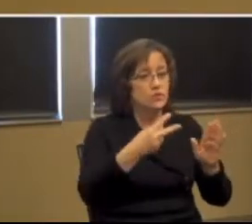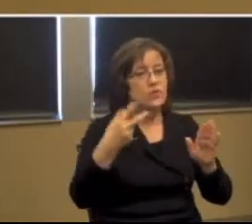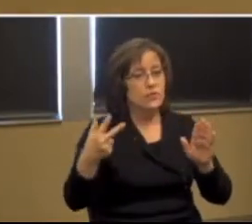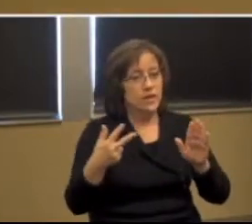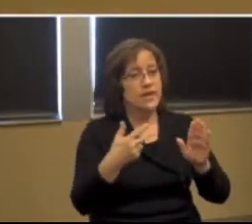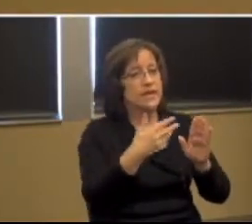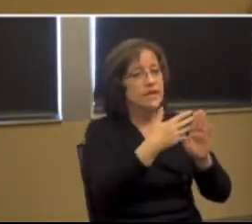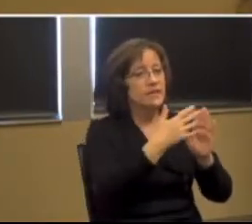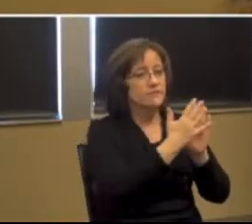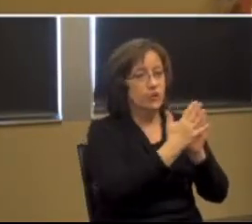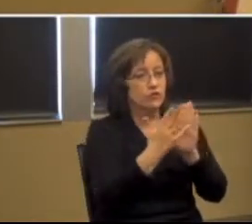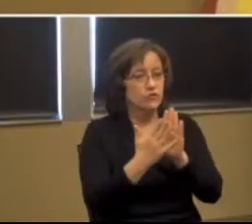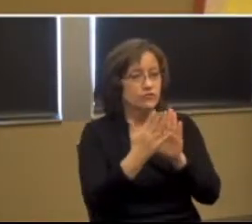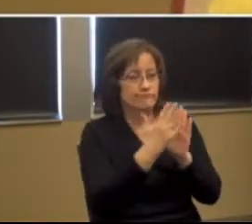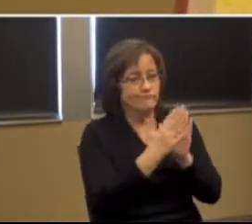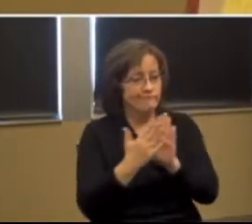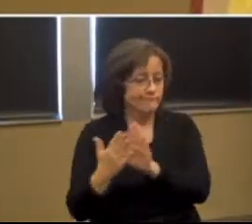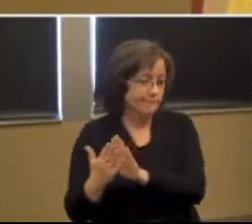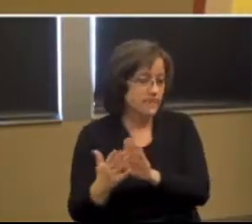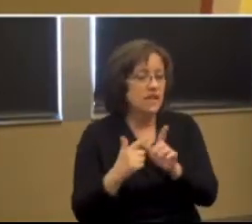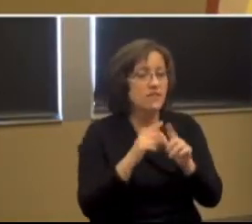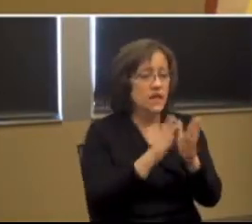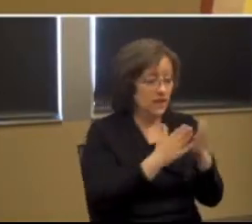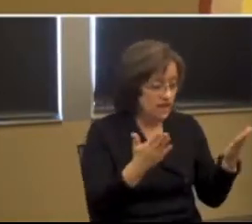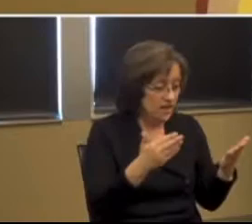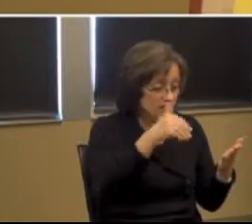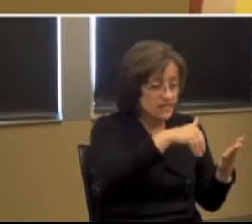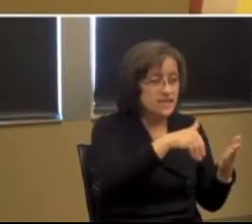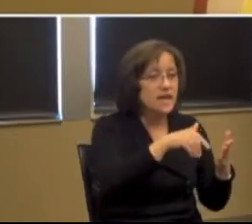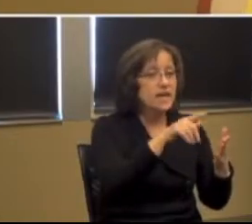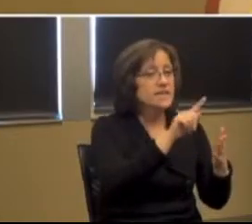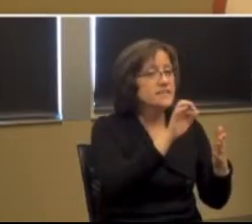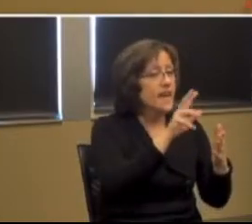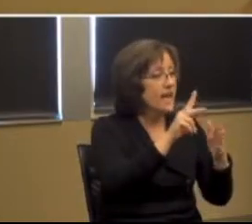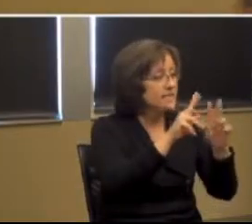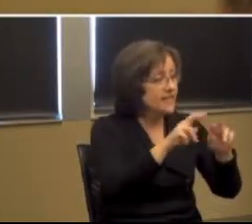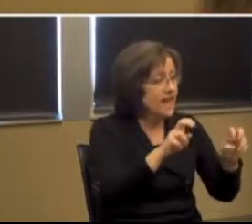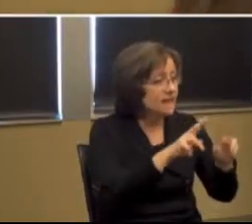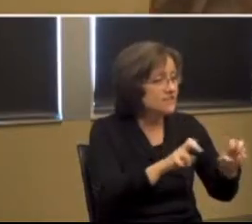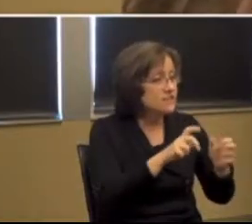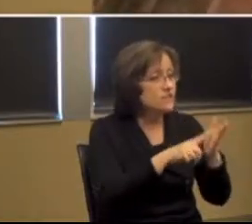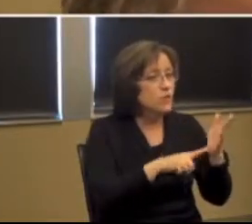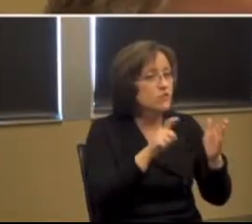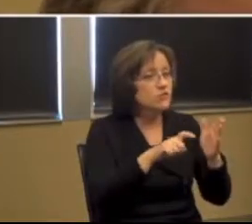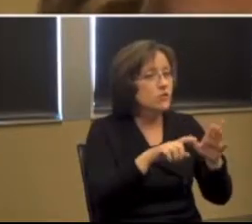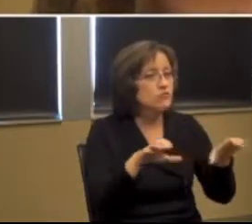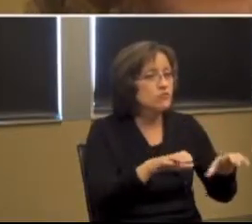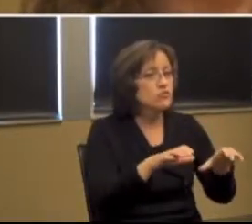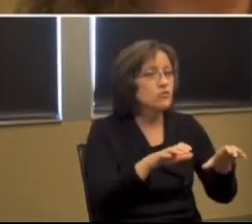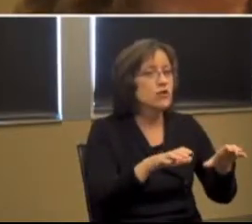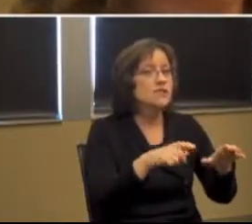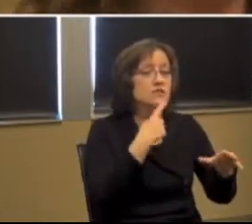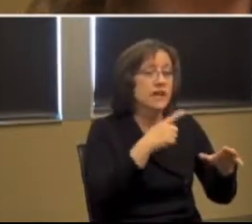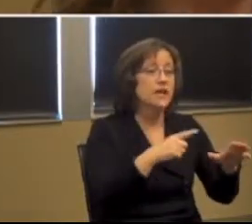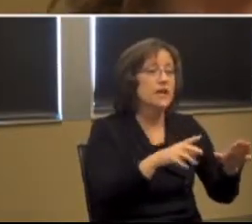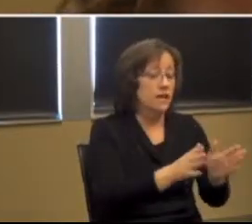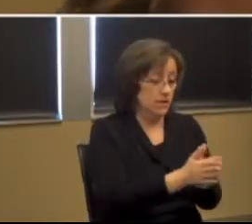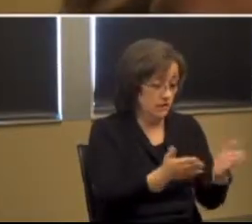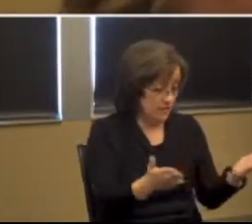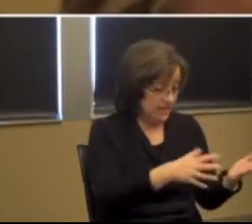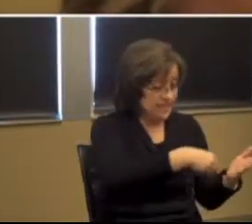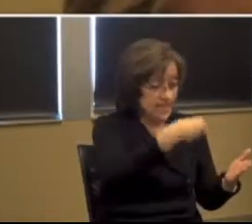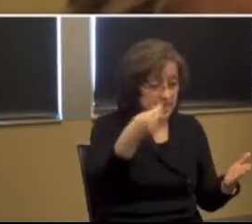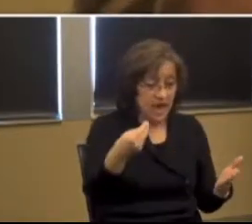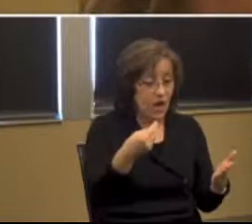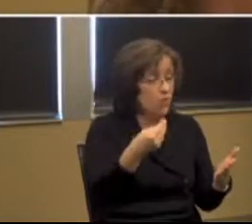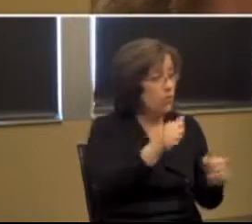the inside of the folder, there's almost like a little task analysis of what it is they're supposed to do. So it'll say, take out work,